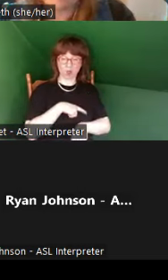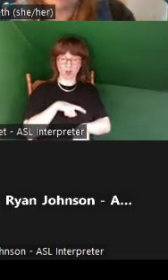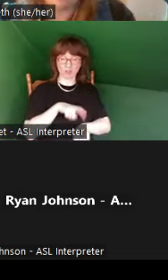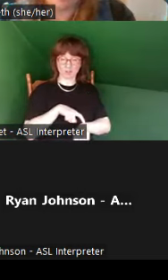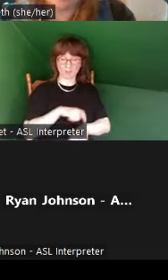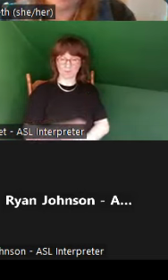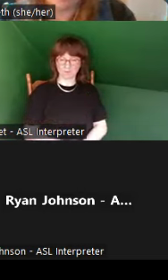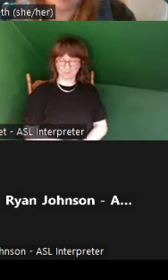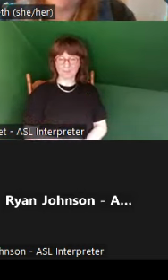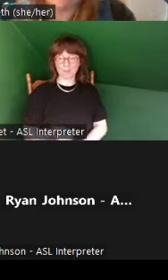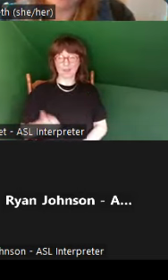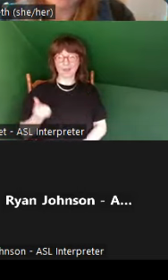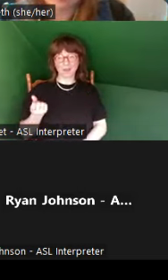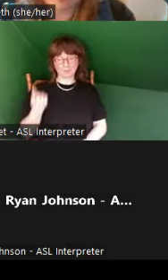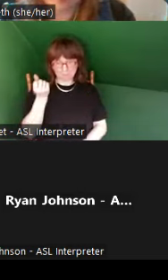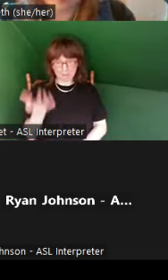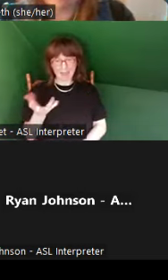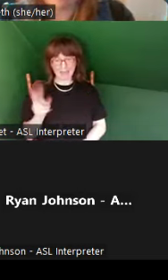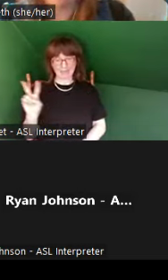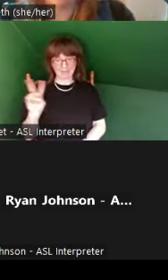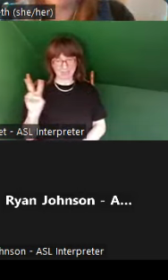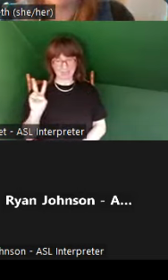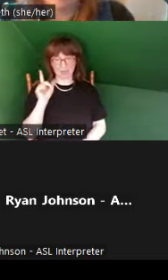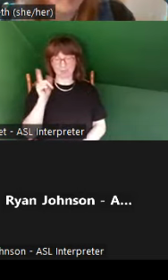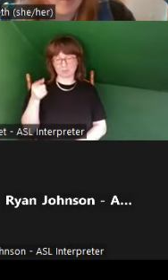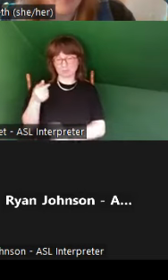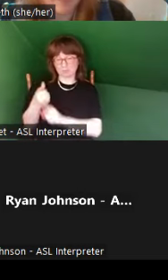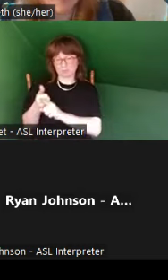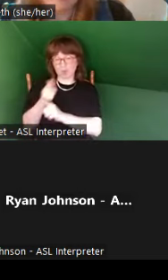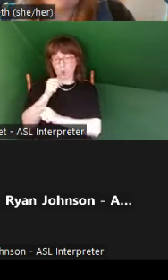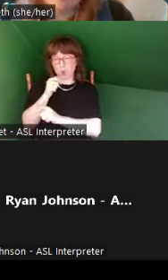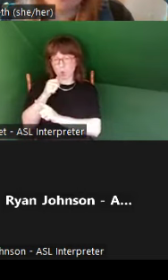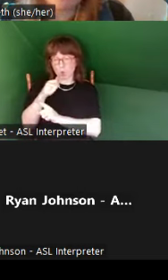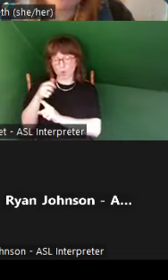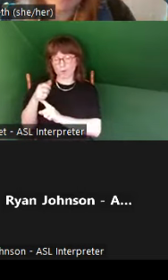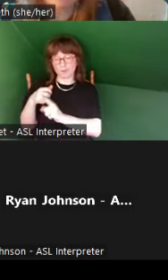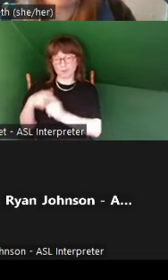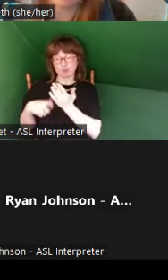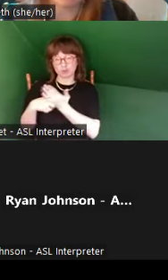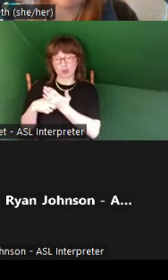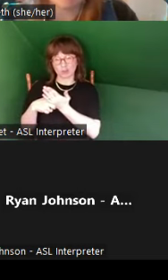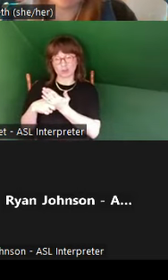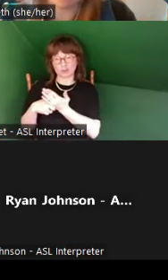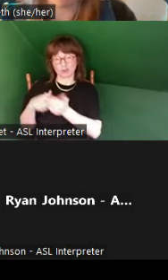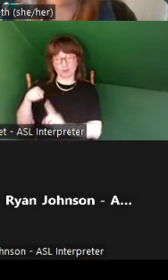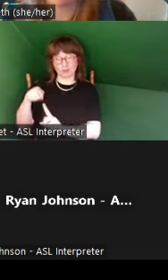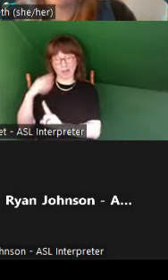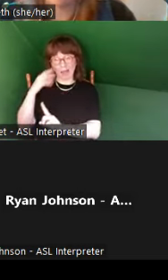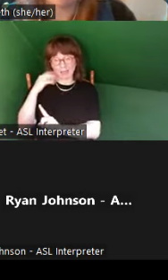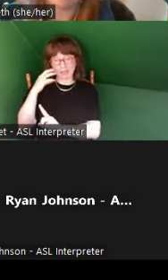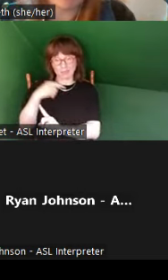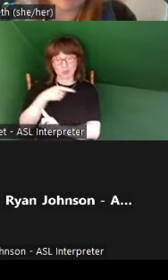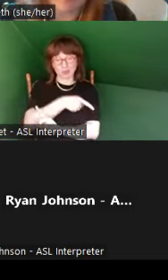many victims who are charged with crimes experience ongoing and often increased coercion by their